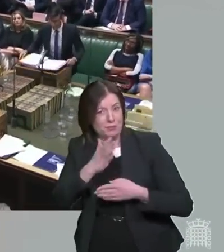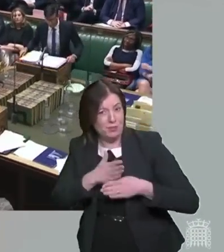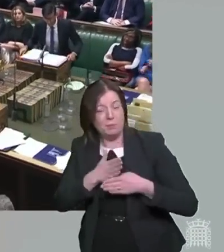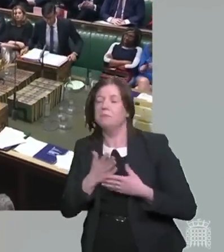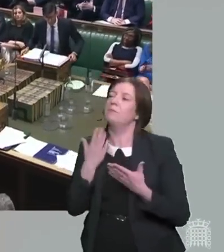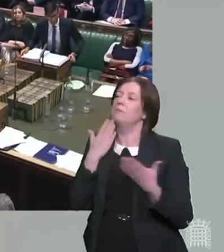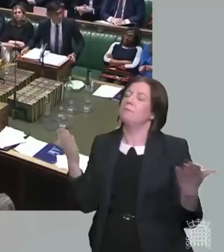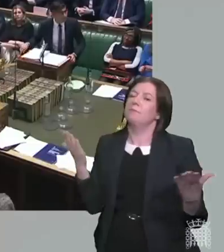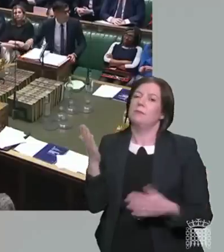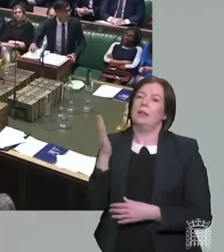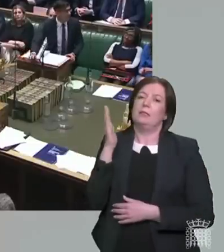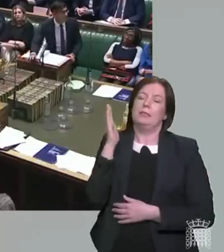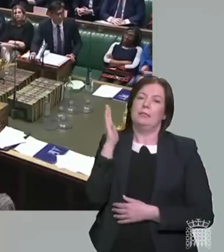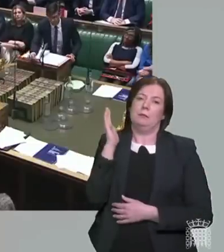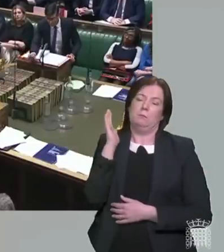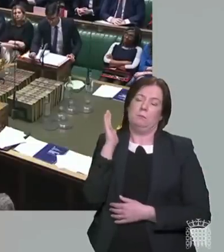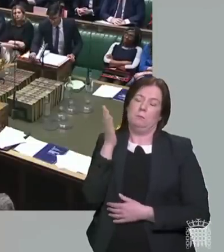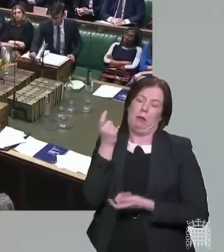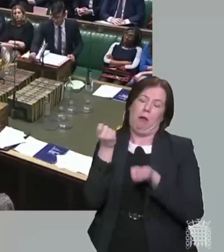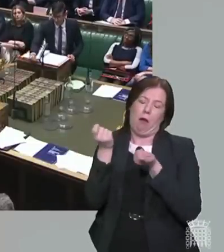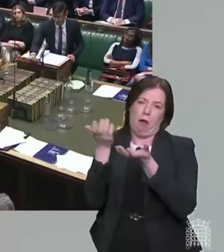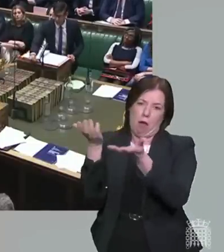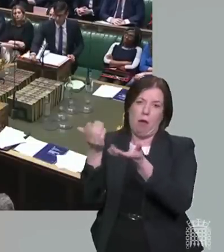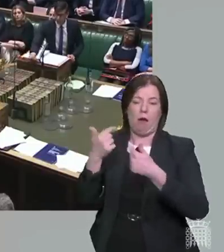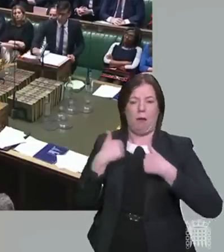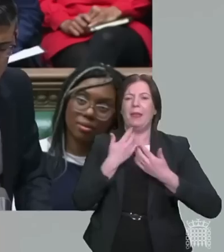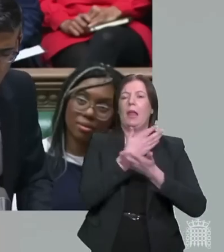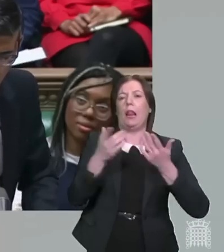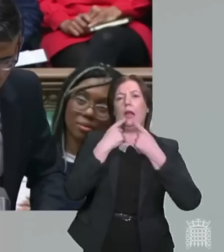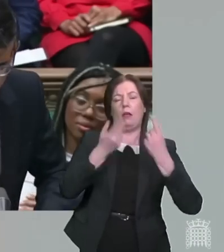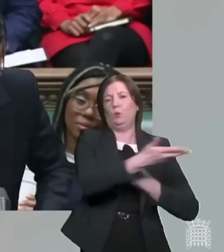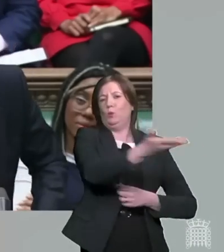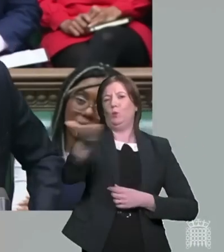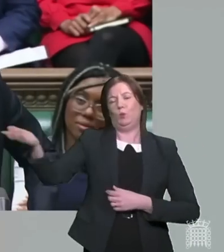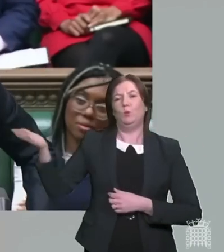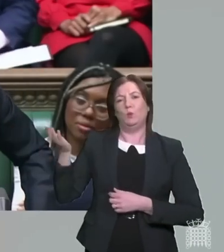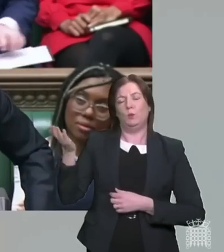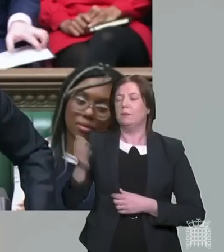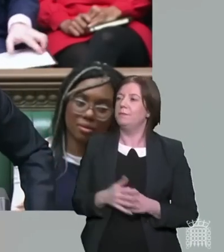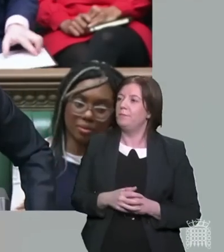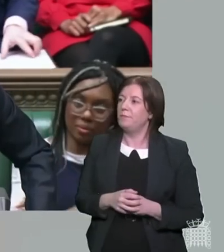Well, Mr. Speaker, I'm pleased to make my position on this matter completely clear to the House.